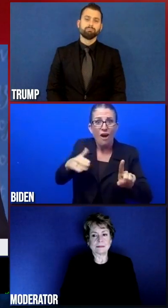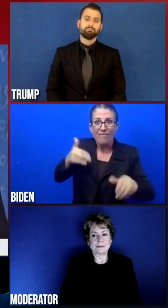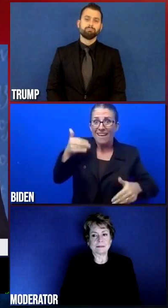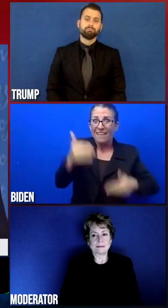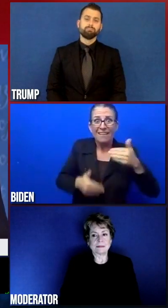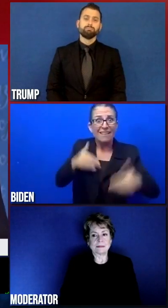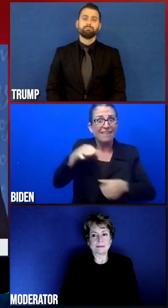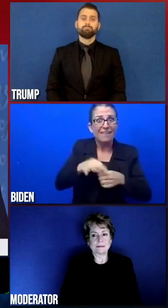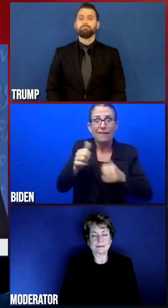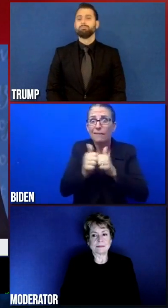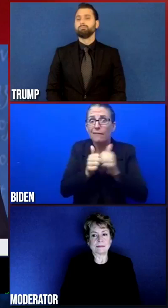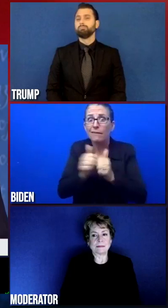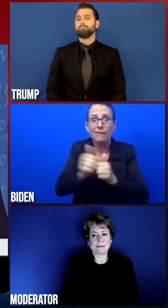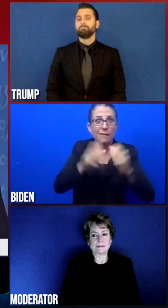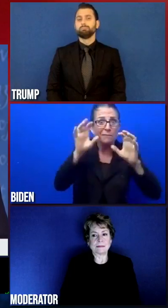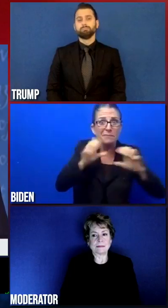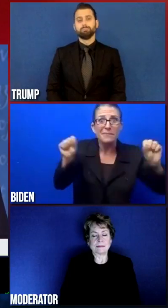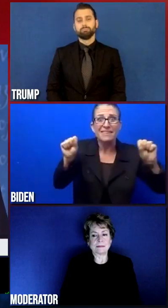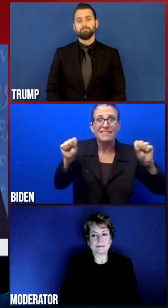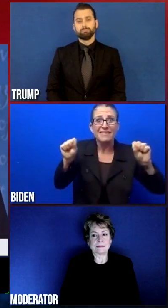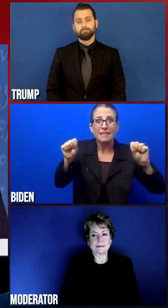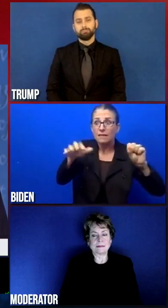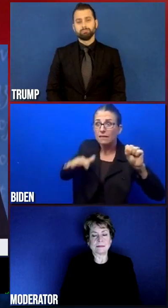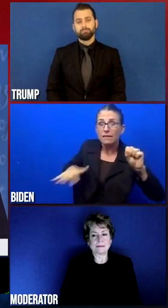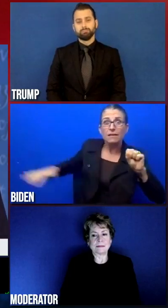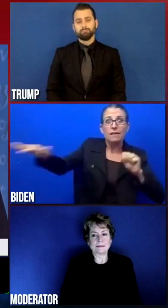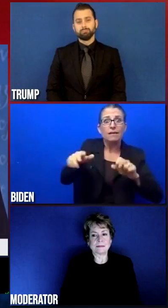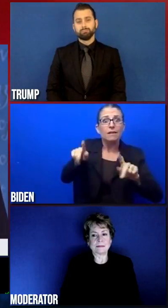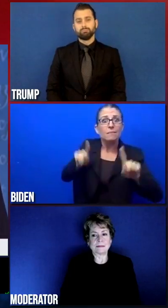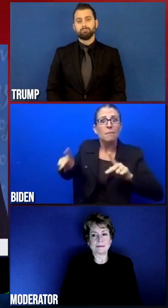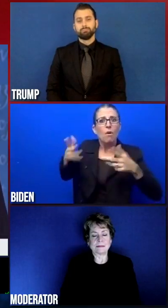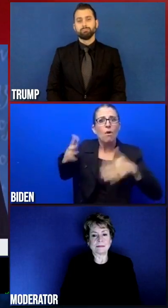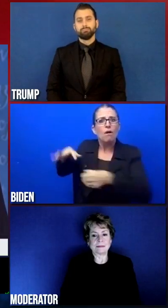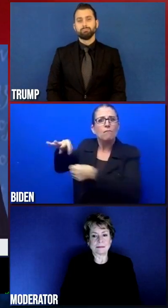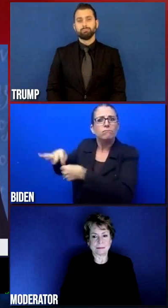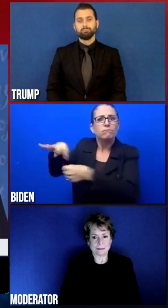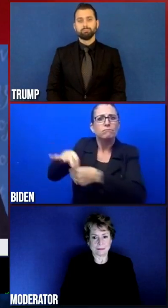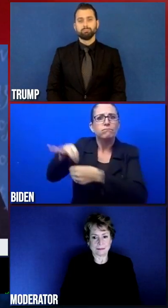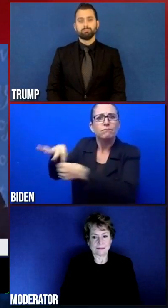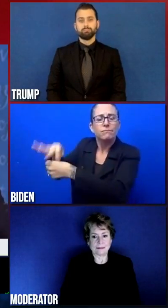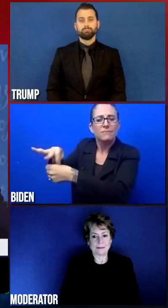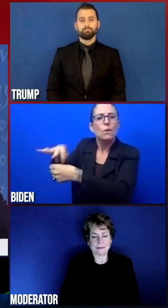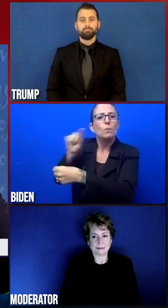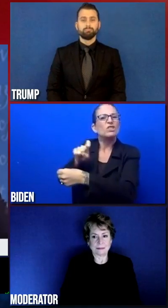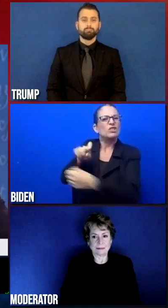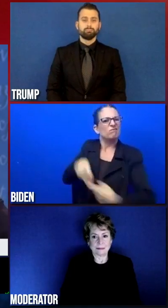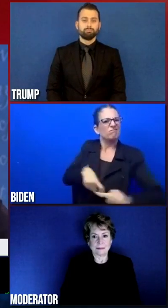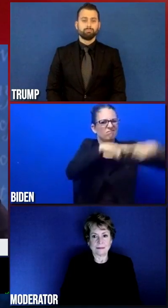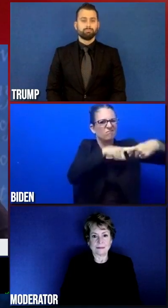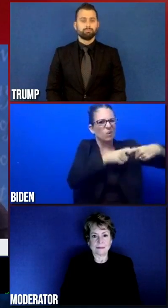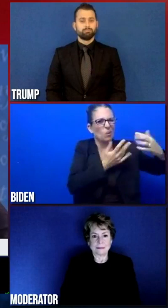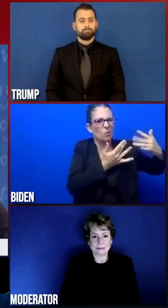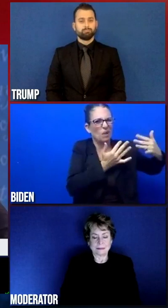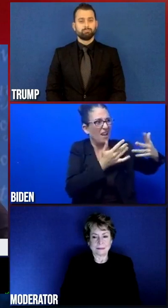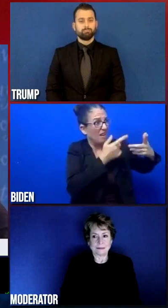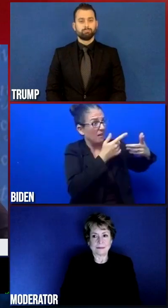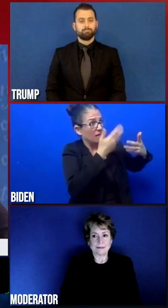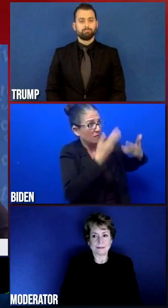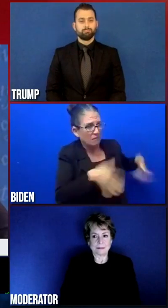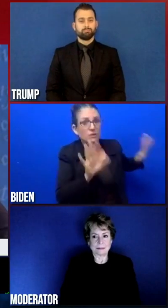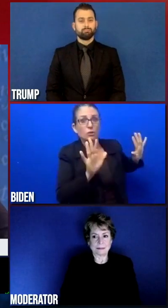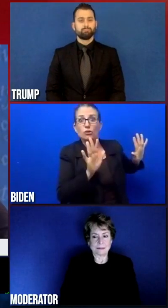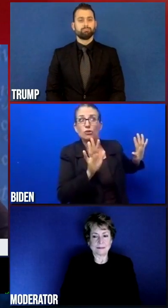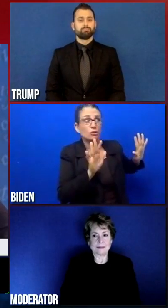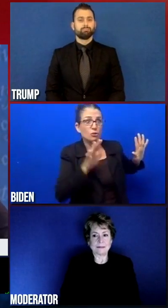should happen is we should wait. We should wait and see what the outcome of this election is, because that's the only way the American people get to express